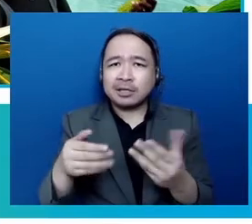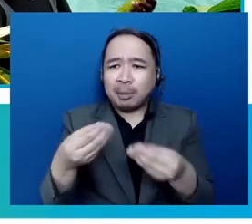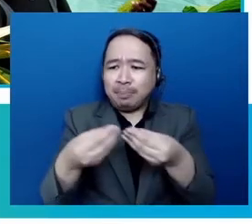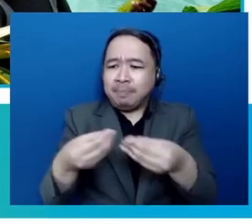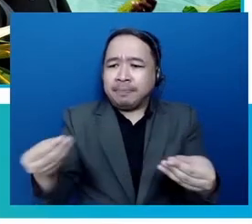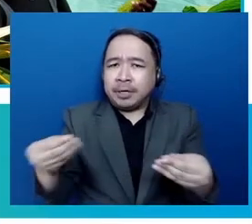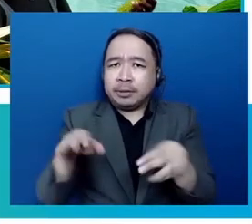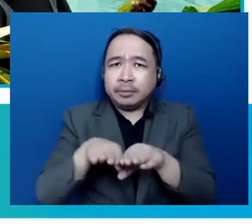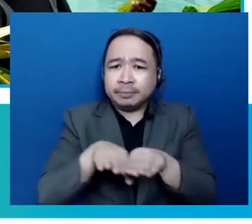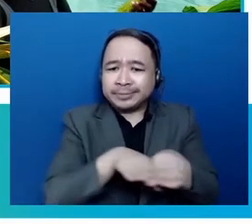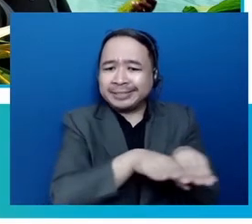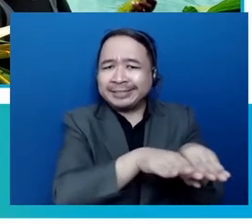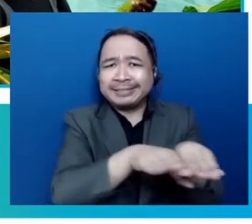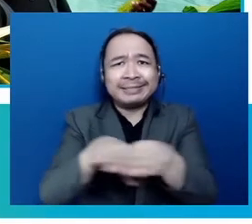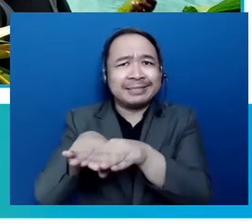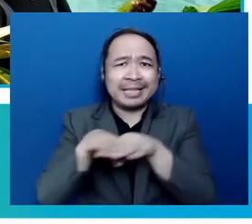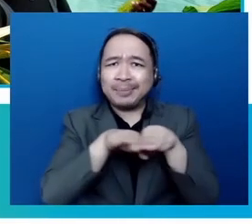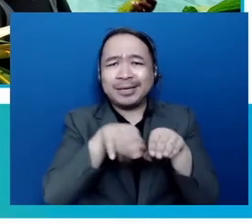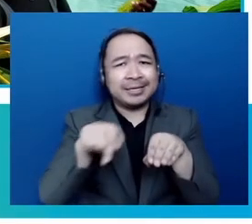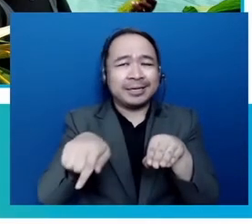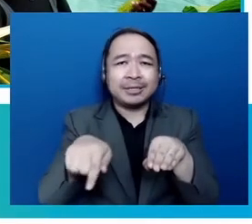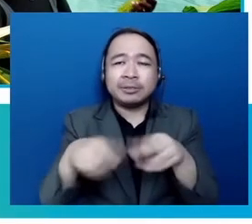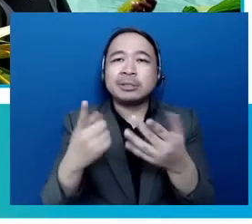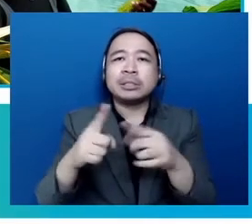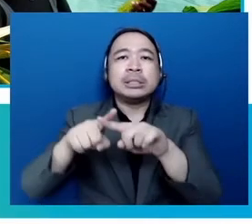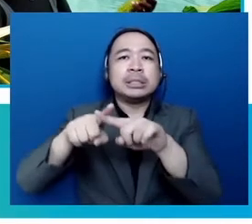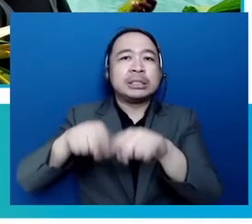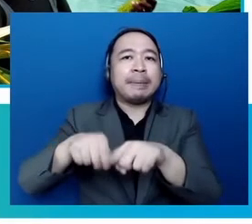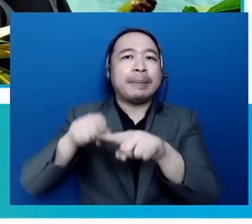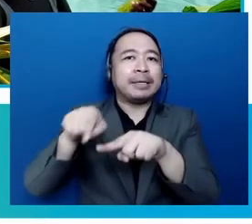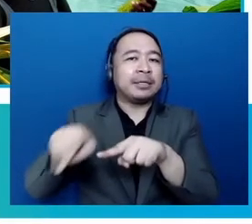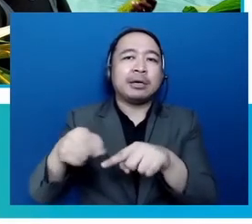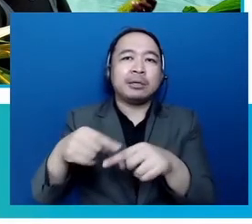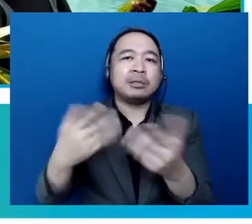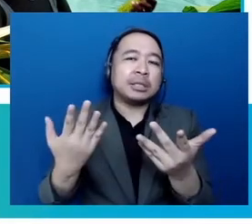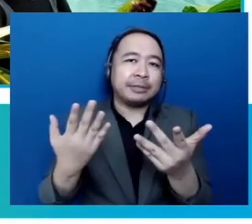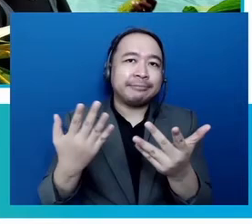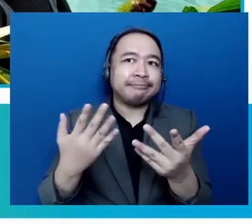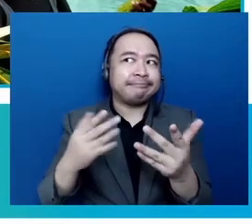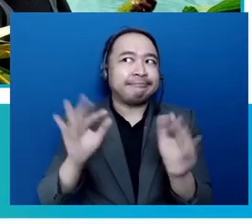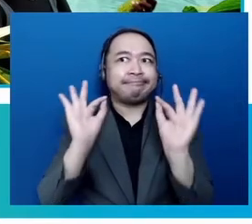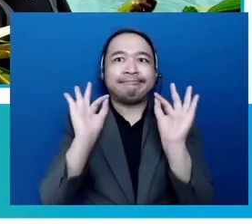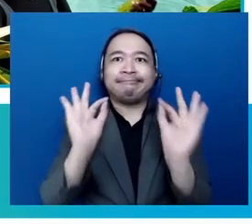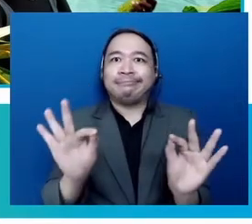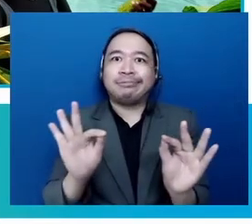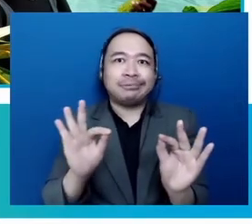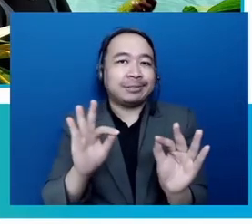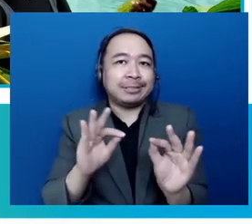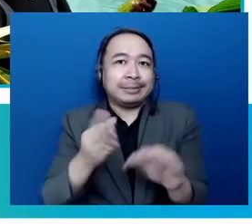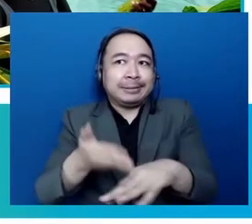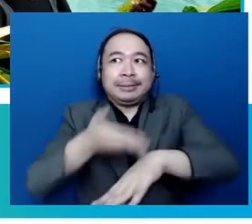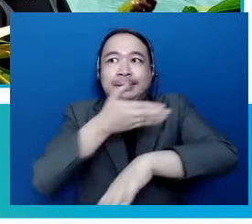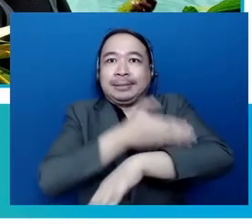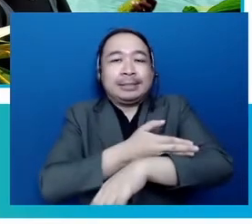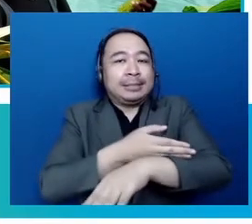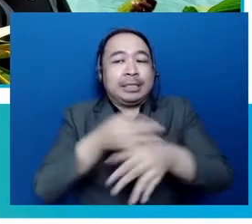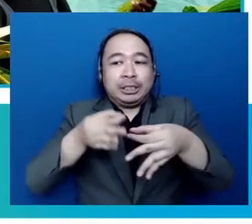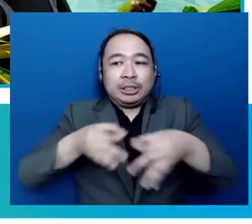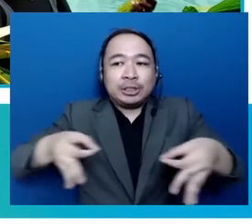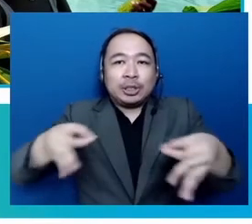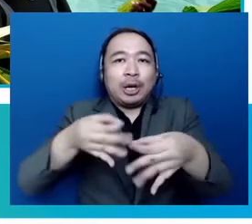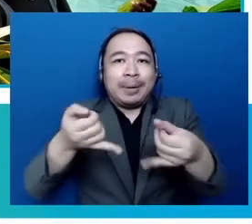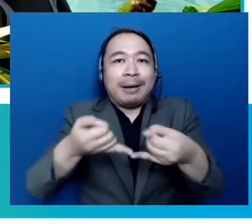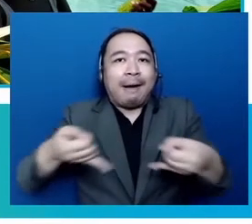to depend entirely on this quality at the market. Solomon Island government restrict